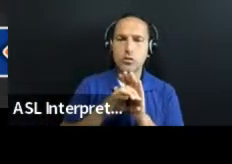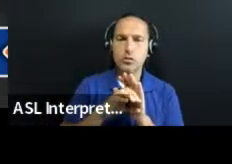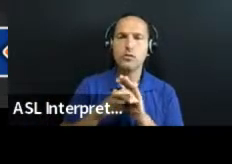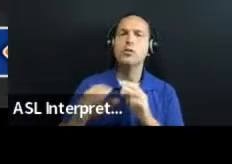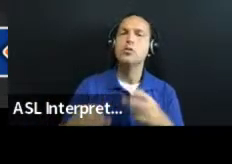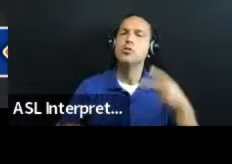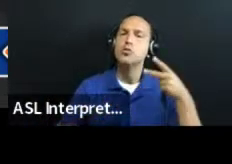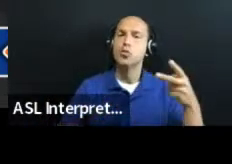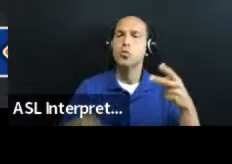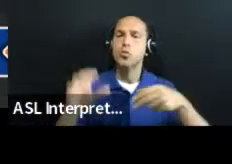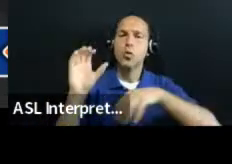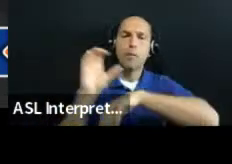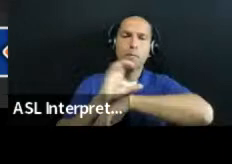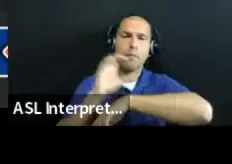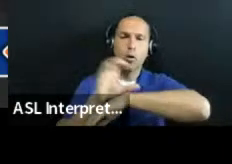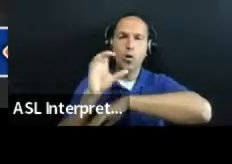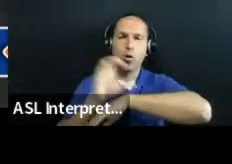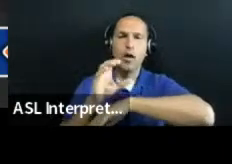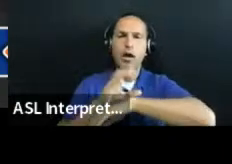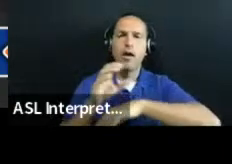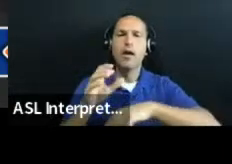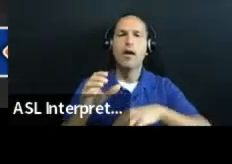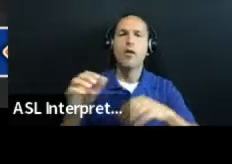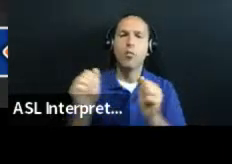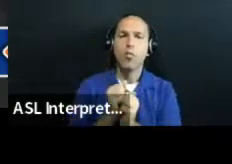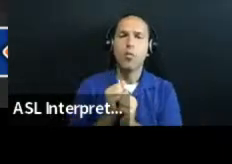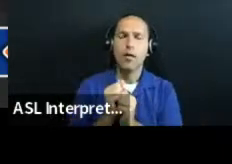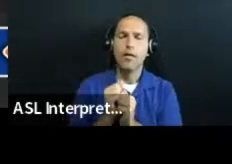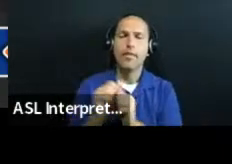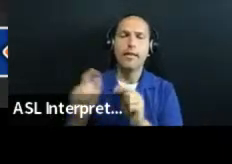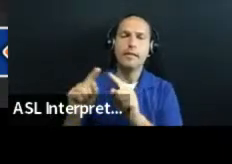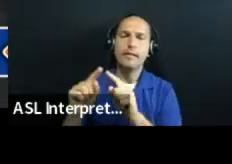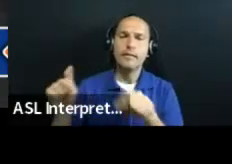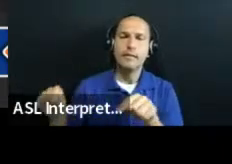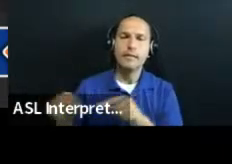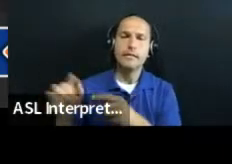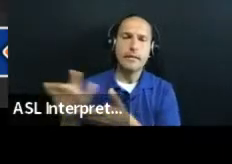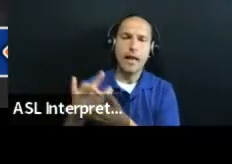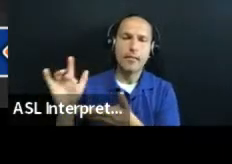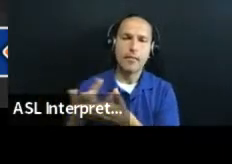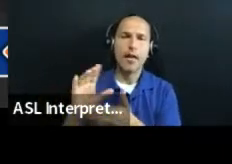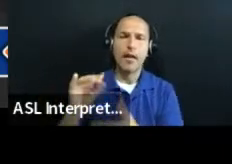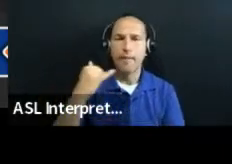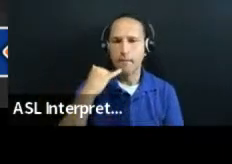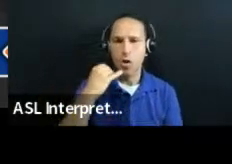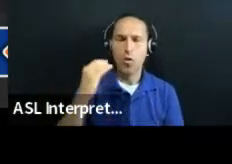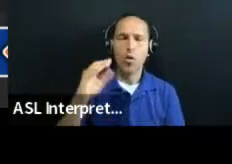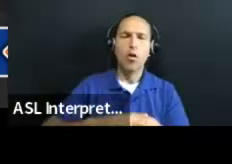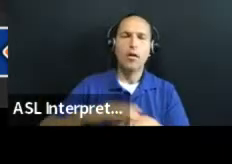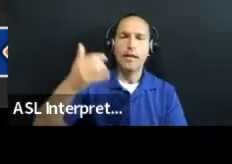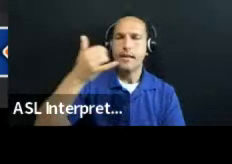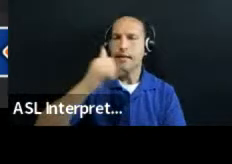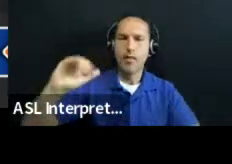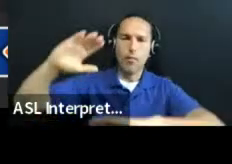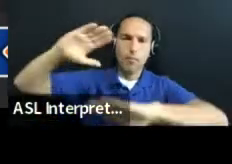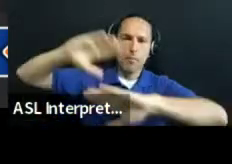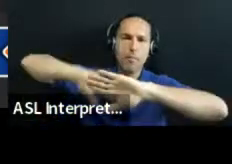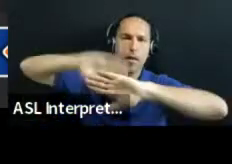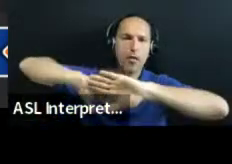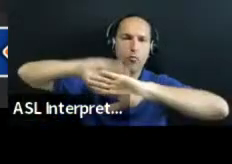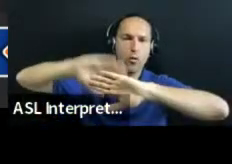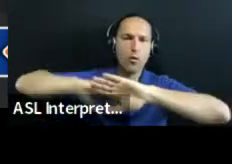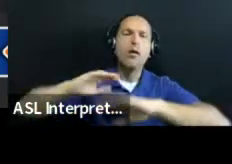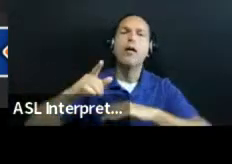2 computers and a tablet and a phone on a yellow background. Right, so this is